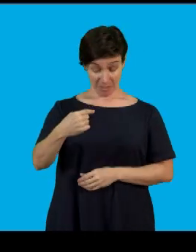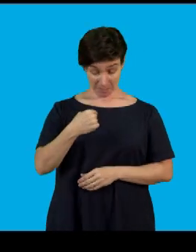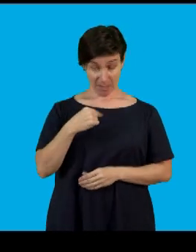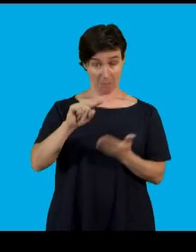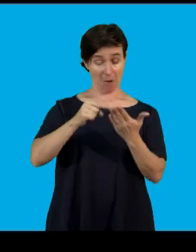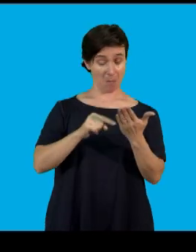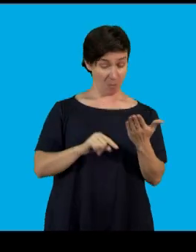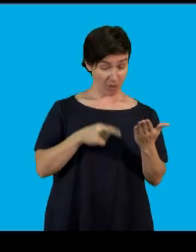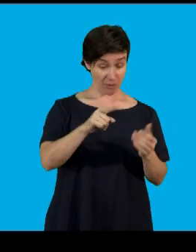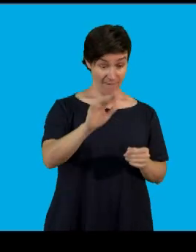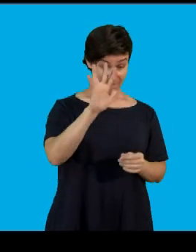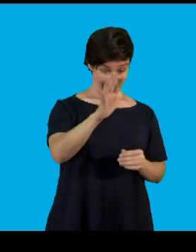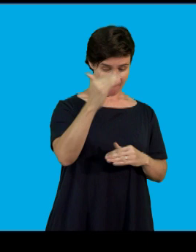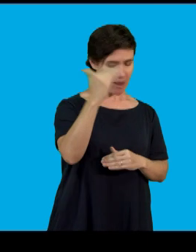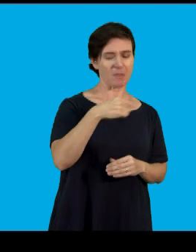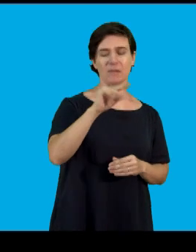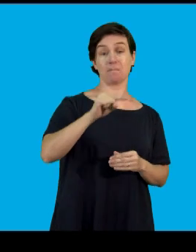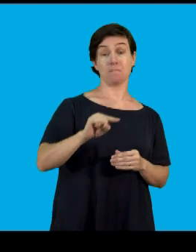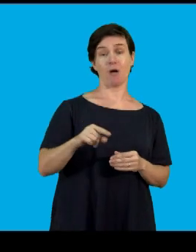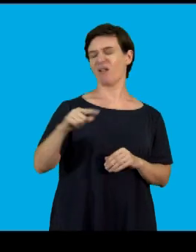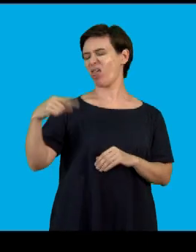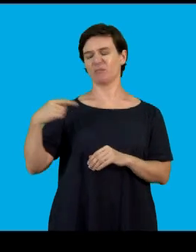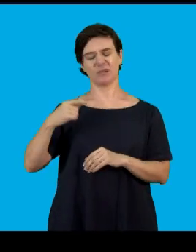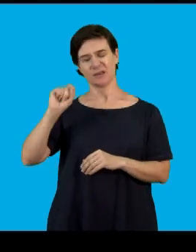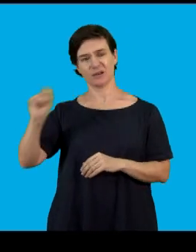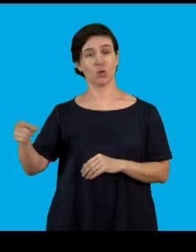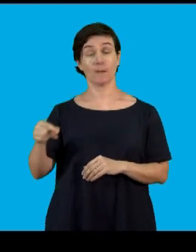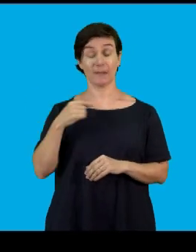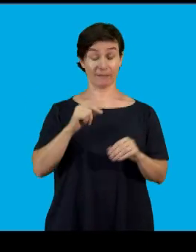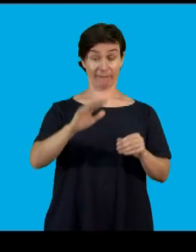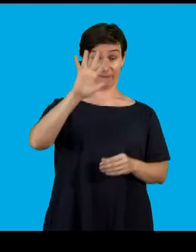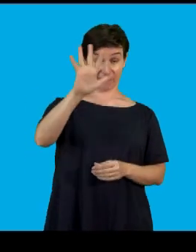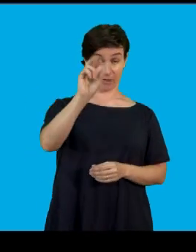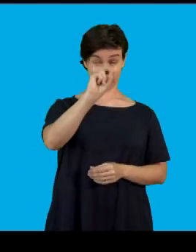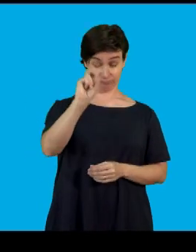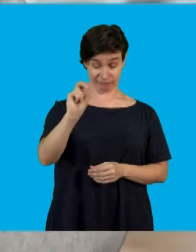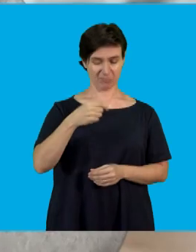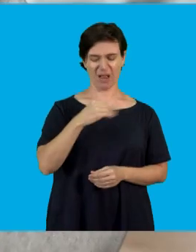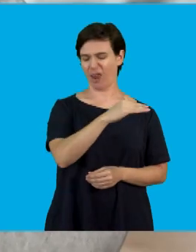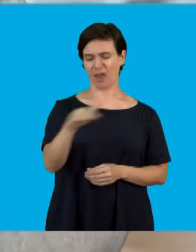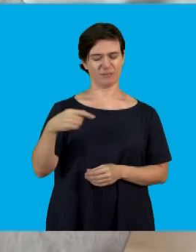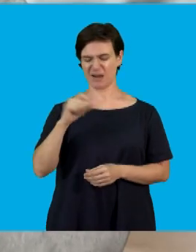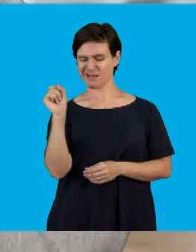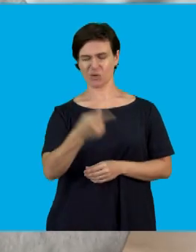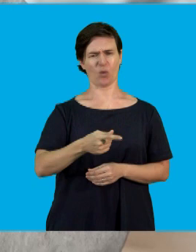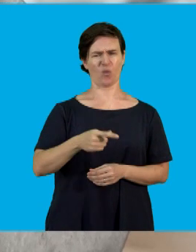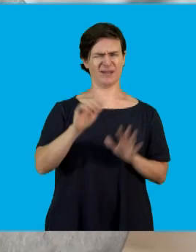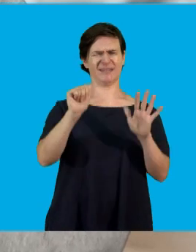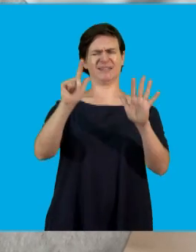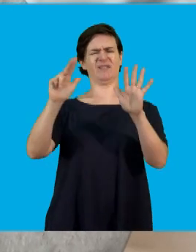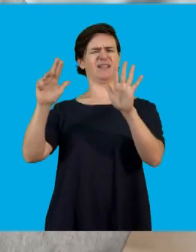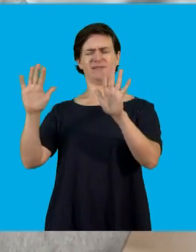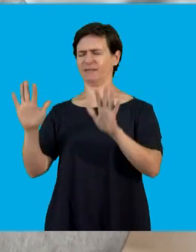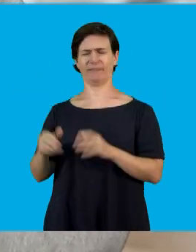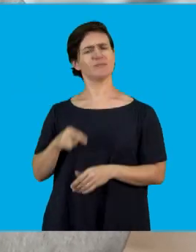I take the first 5. The remaining ones, I just put a line next to it, meaning I'm not going to mark it. I'm not going to even look at